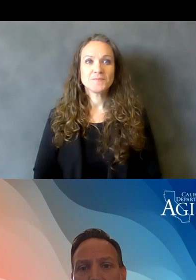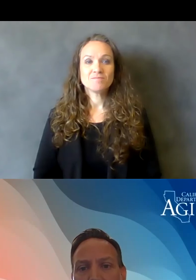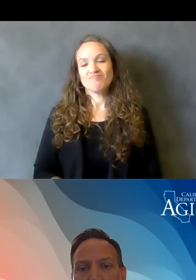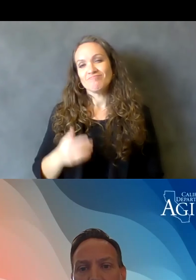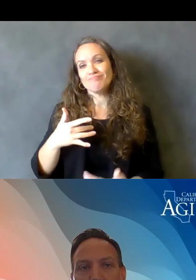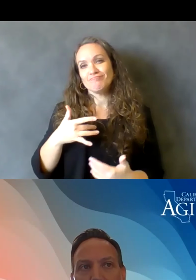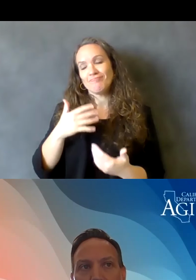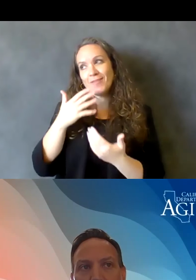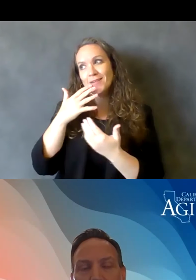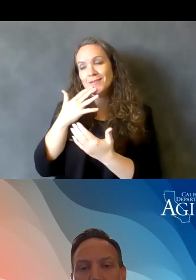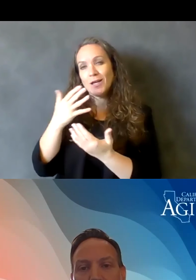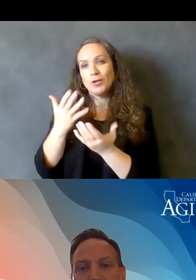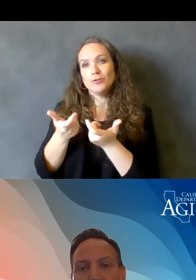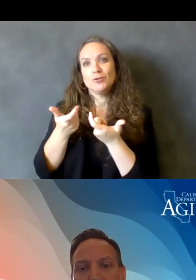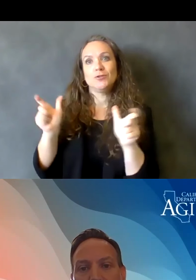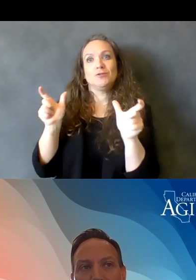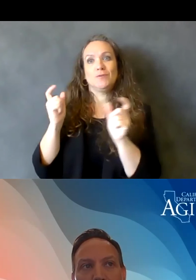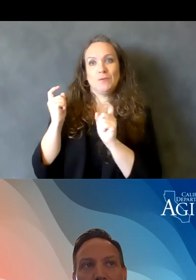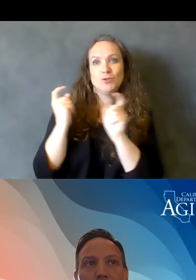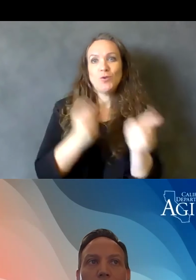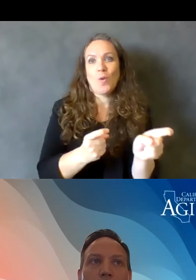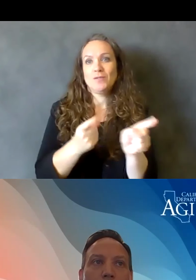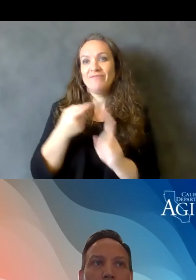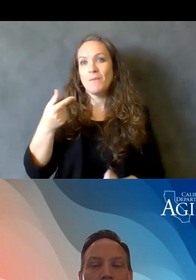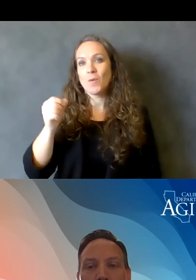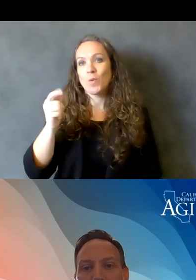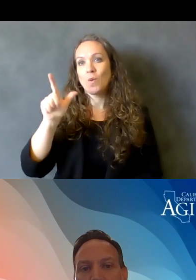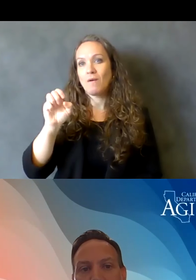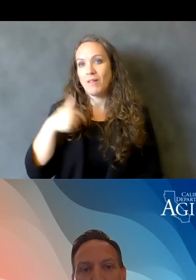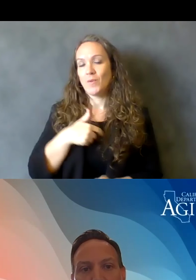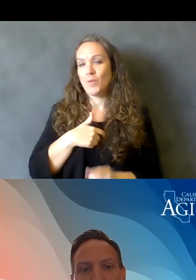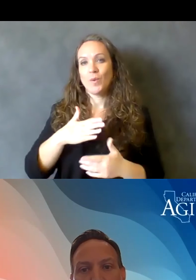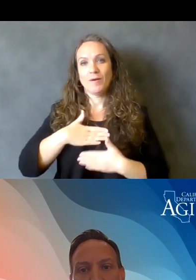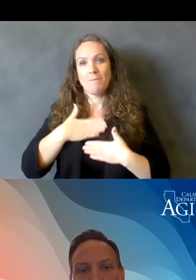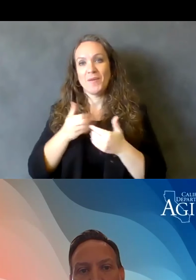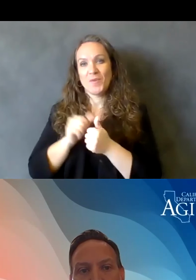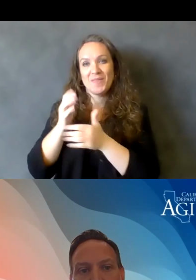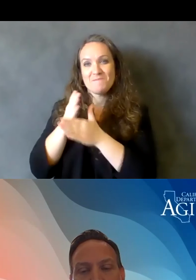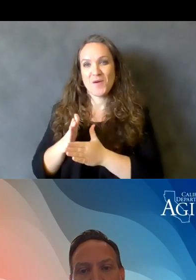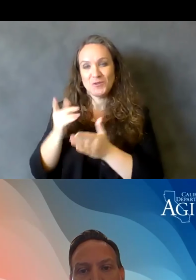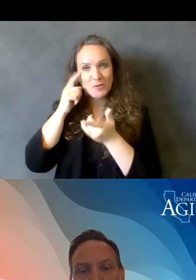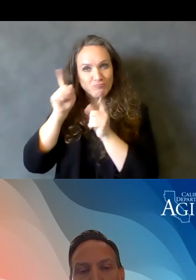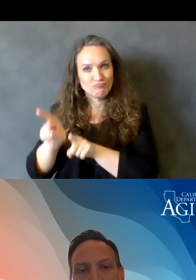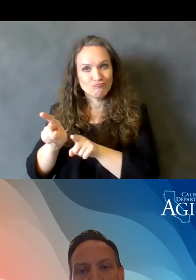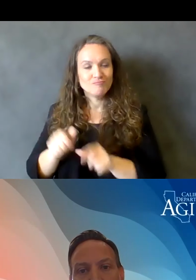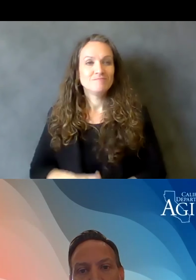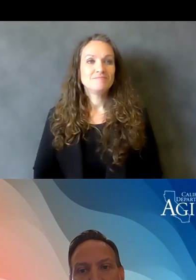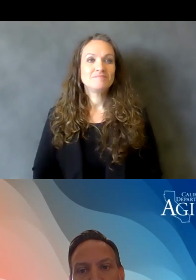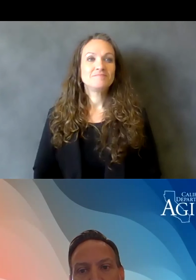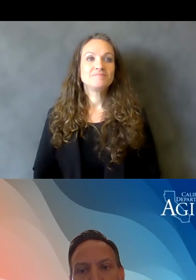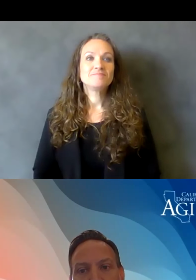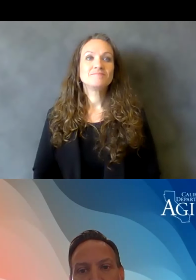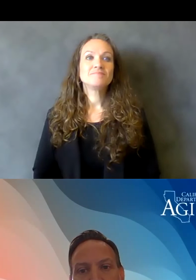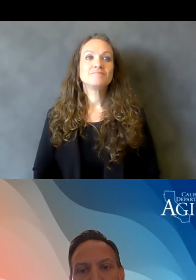from Google, by the way. So really pleased for the partnership with Google. Okay, so I want to move along as the state, Kim